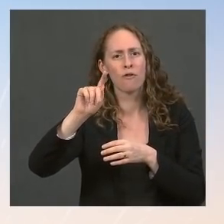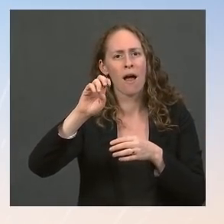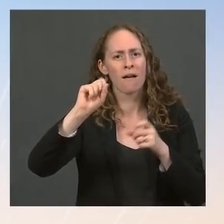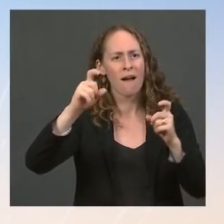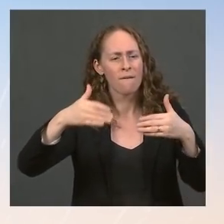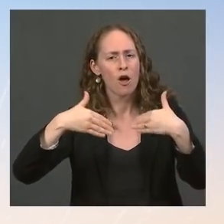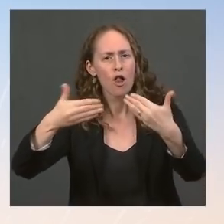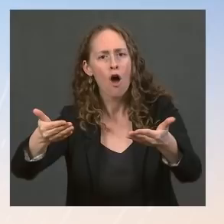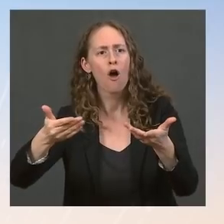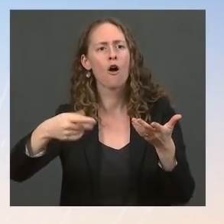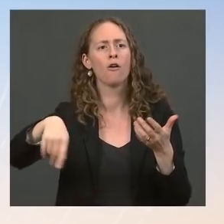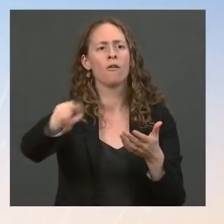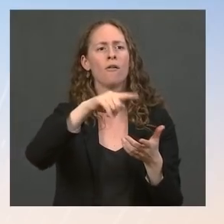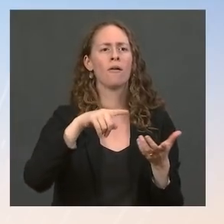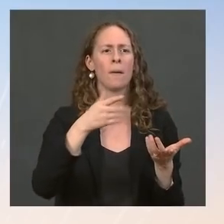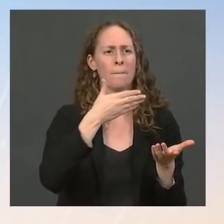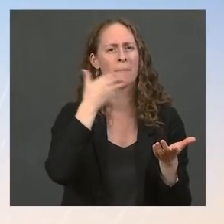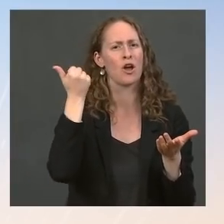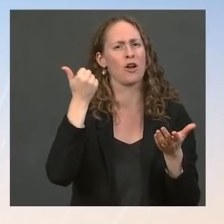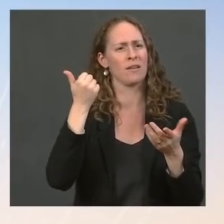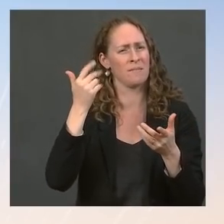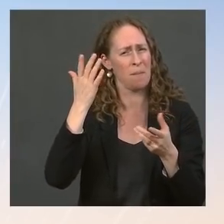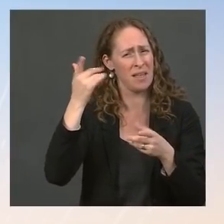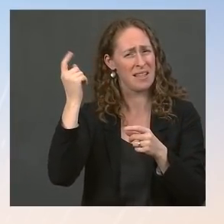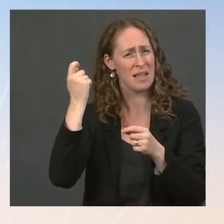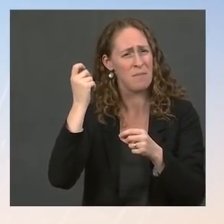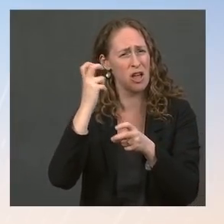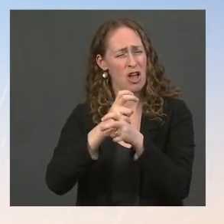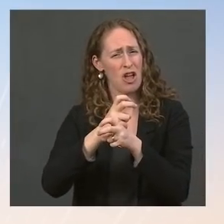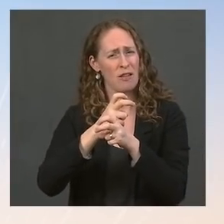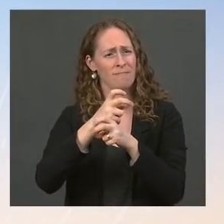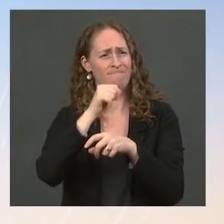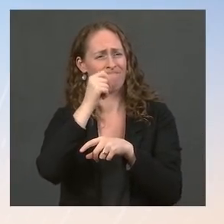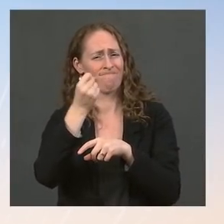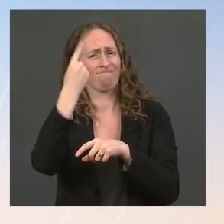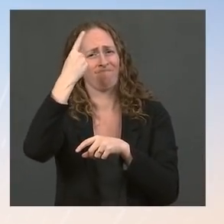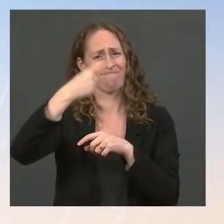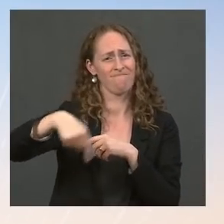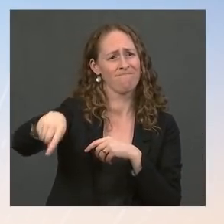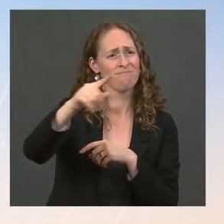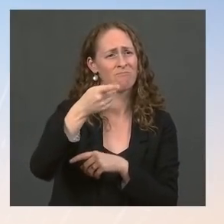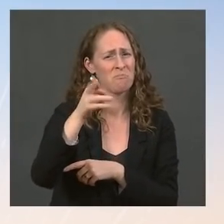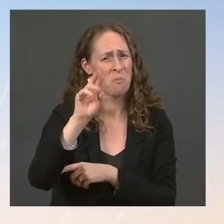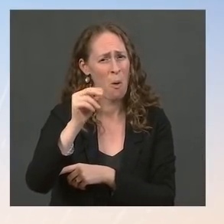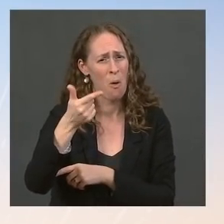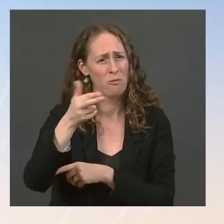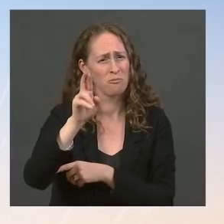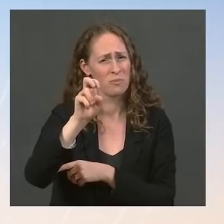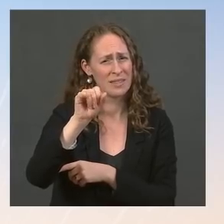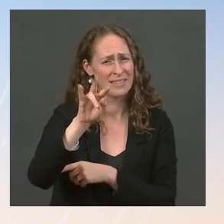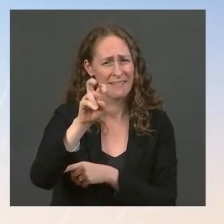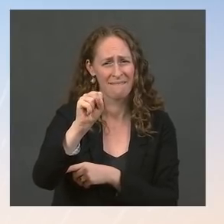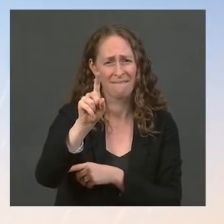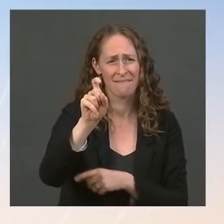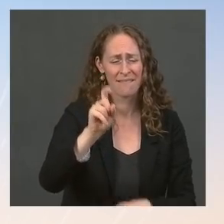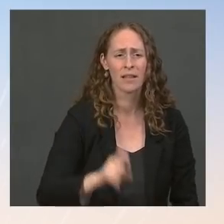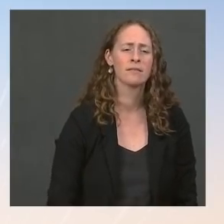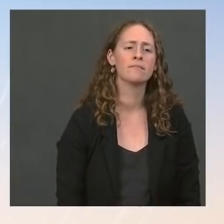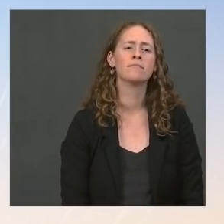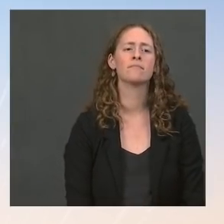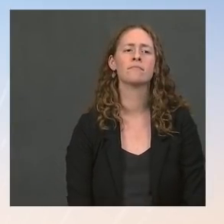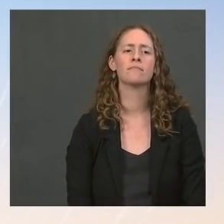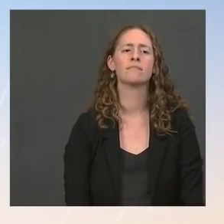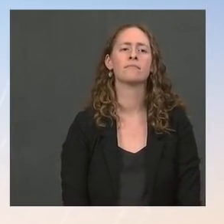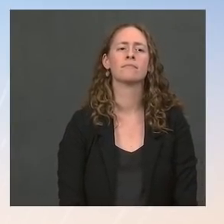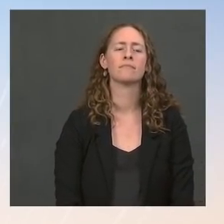relating to progressives and understanding their needs and concerns? Well, I would tell you that I think there's a fair number of people who might consider themselves quite progressive in